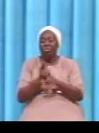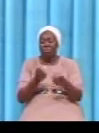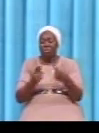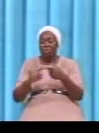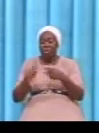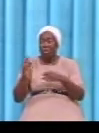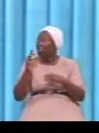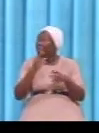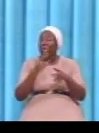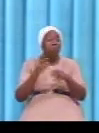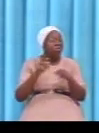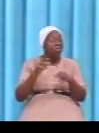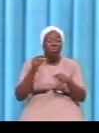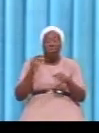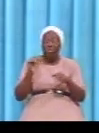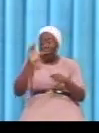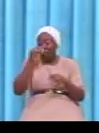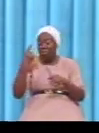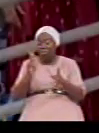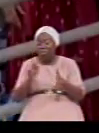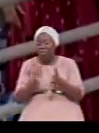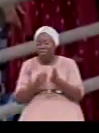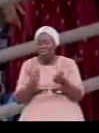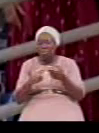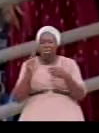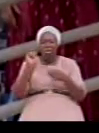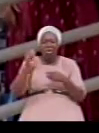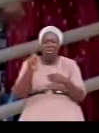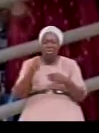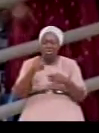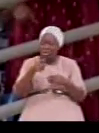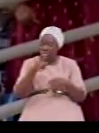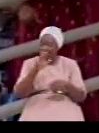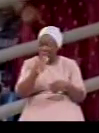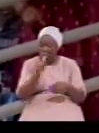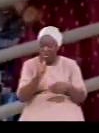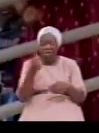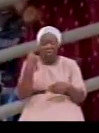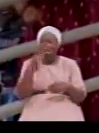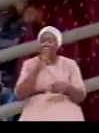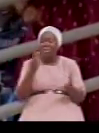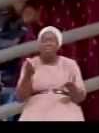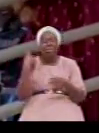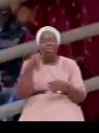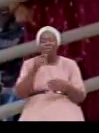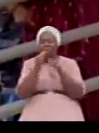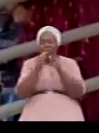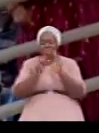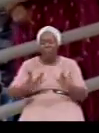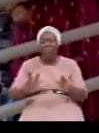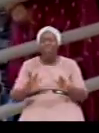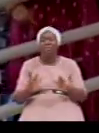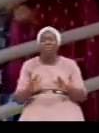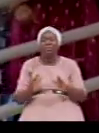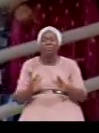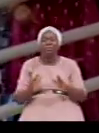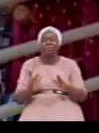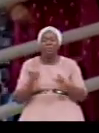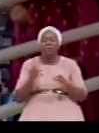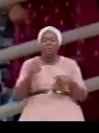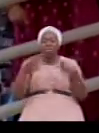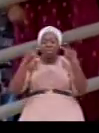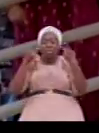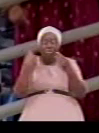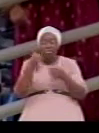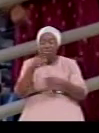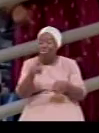are the people going to testify? You are here yourself for blessing. You are here yourself for miracle. You are part of God's plan. The provision is meant